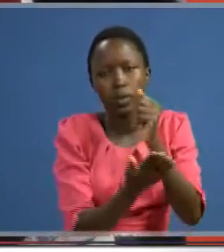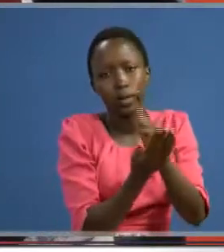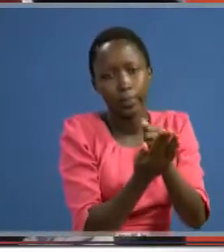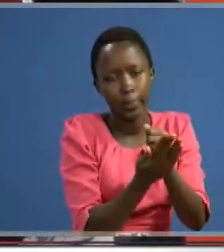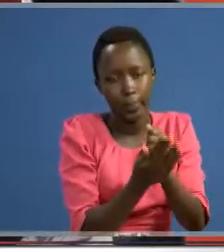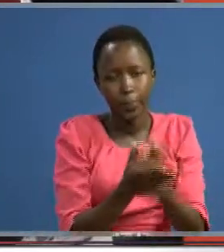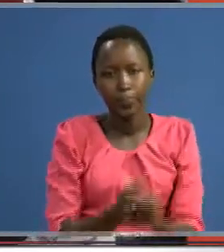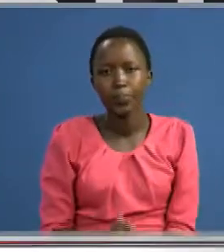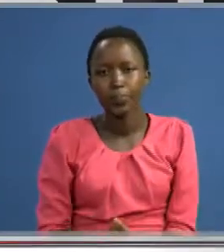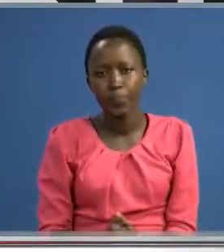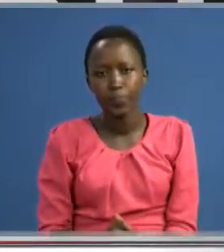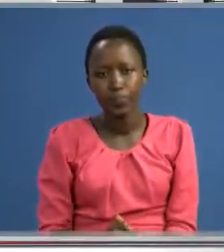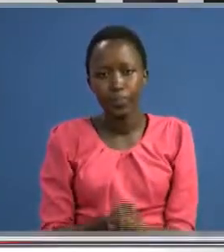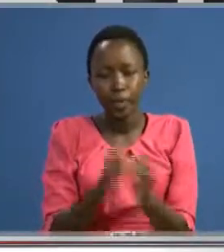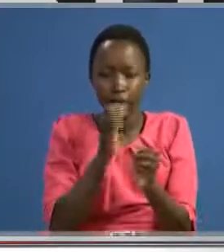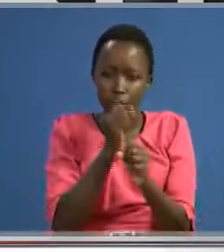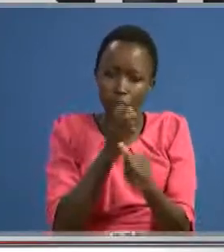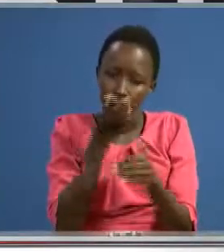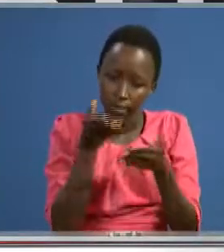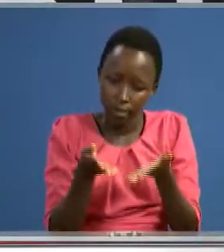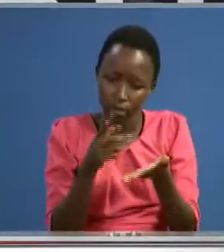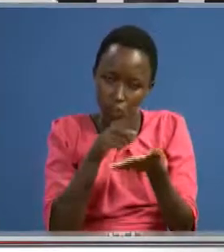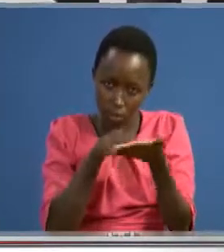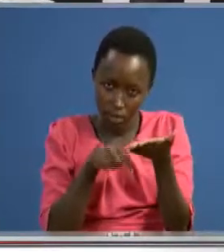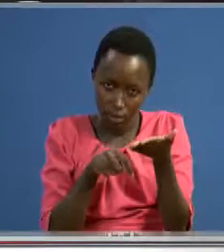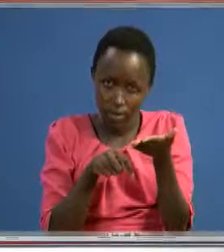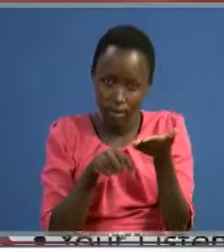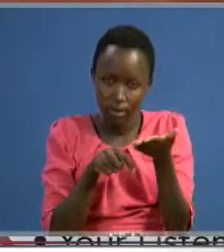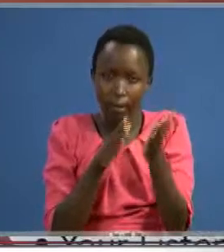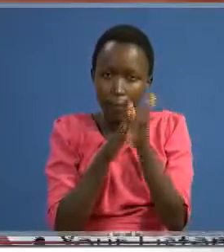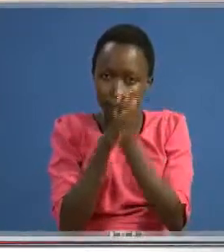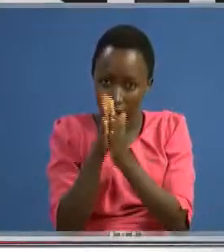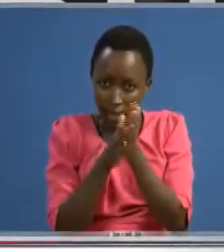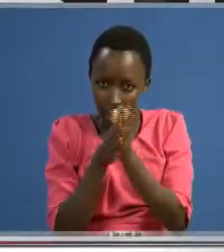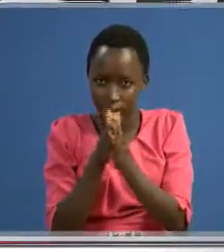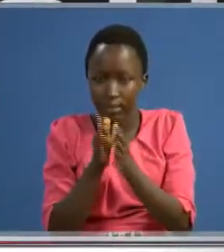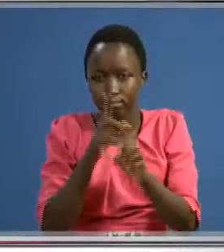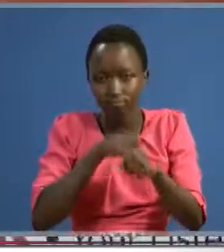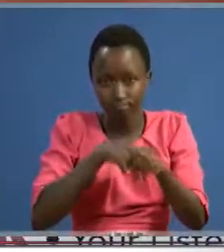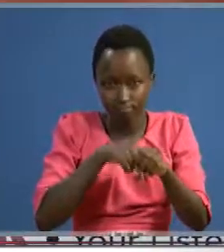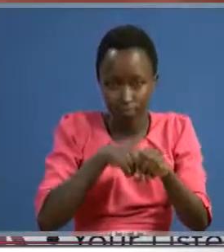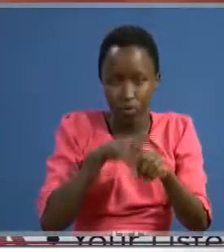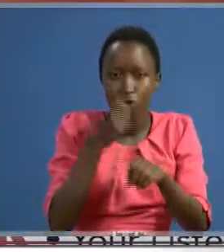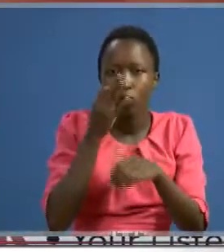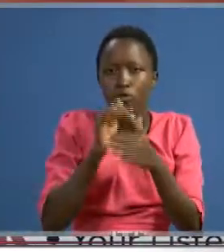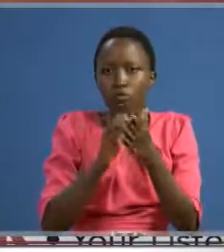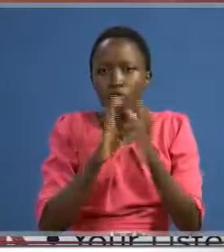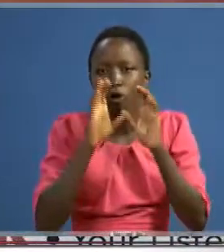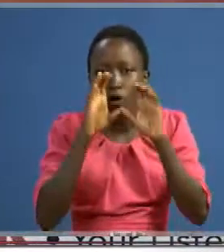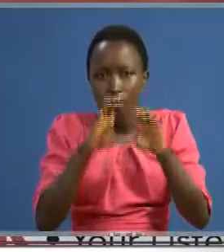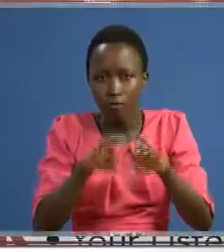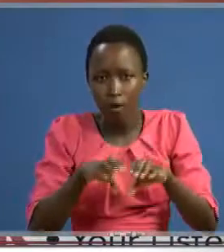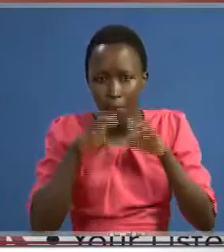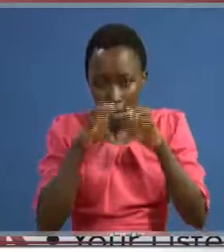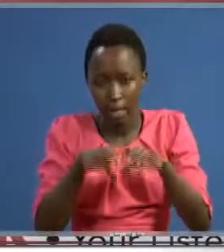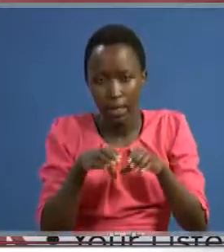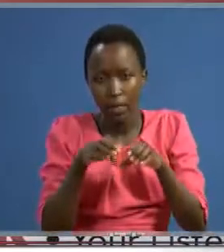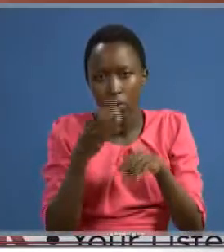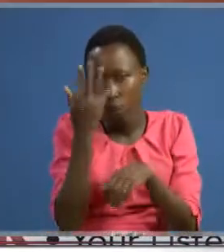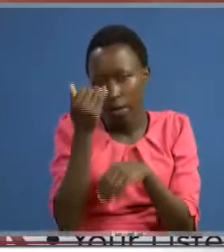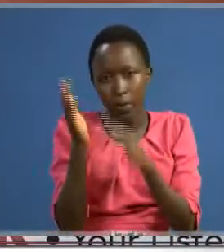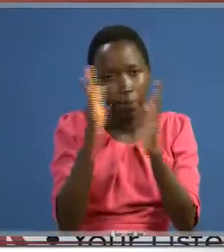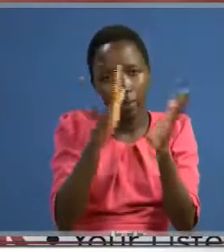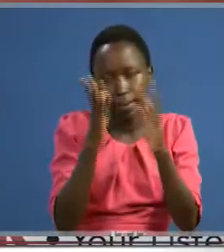assistance. What we are doing here is igniting the season of farming, because the weather is good,